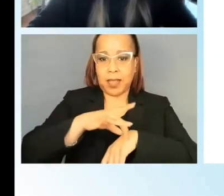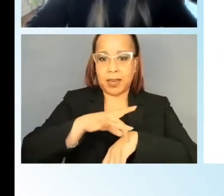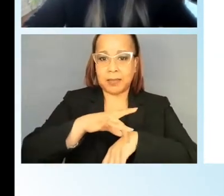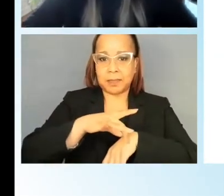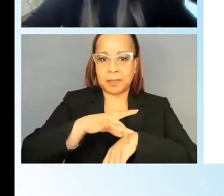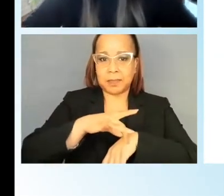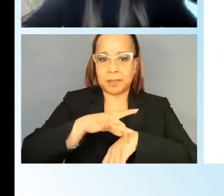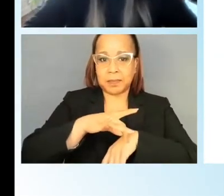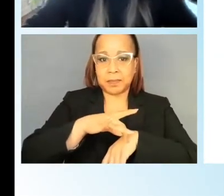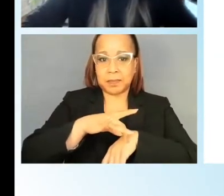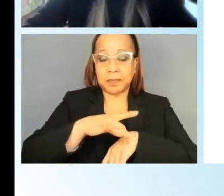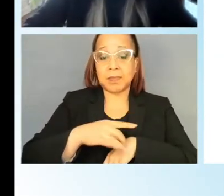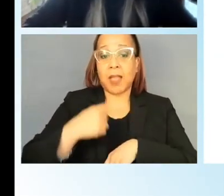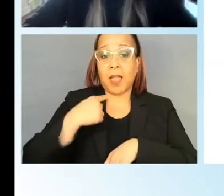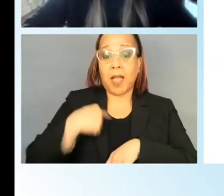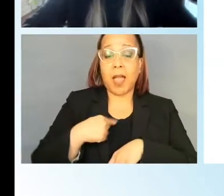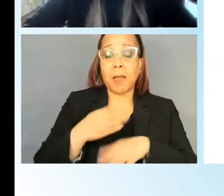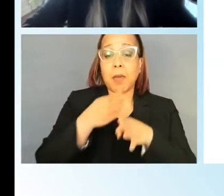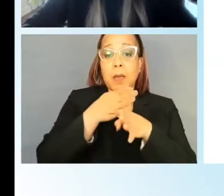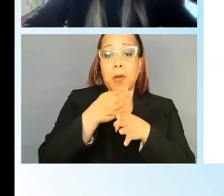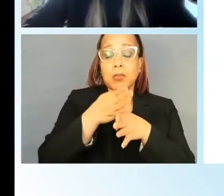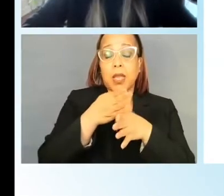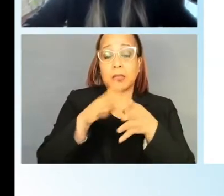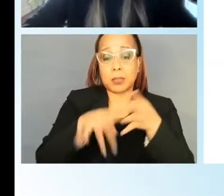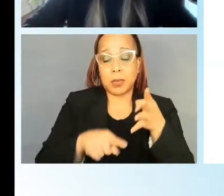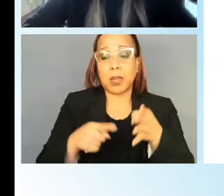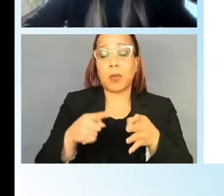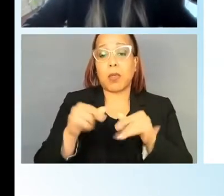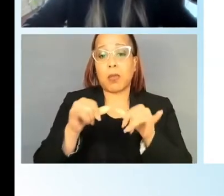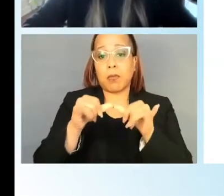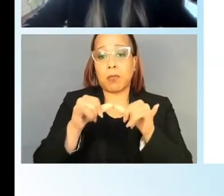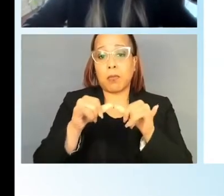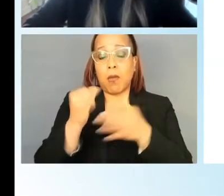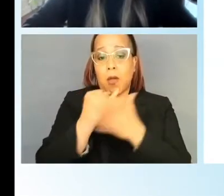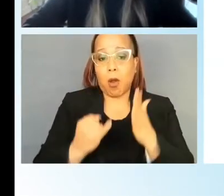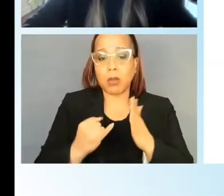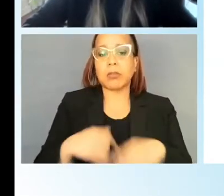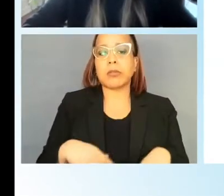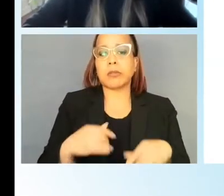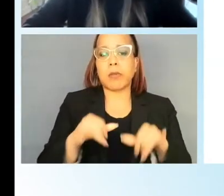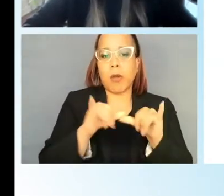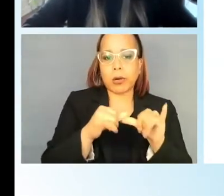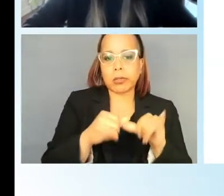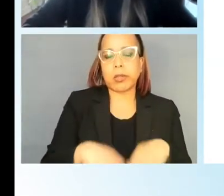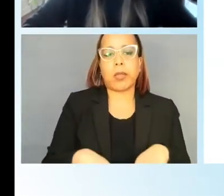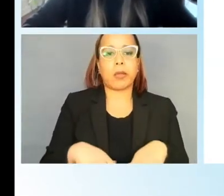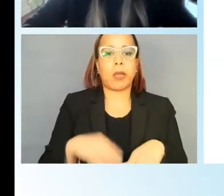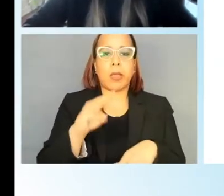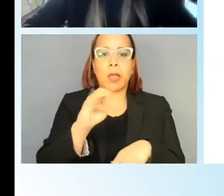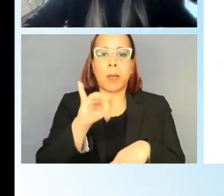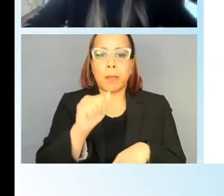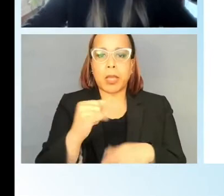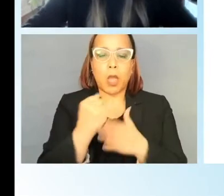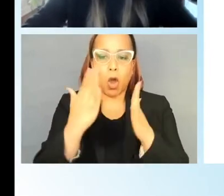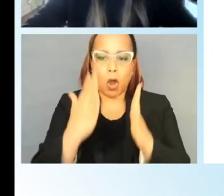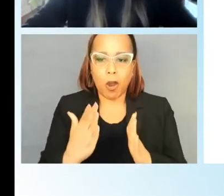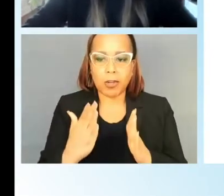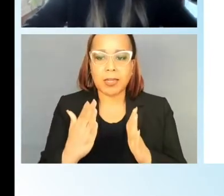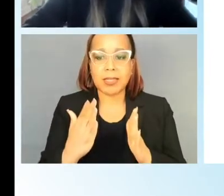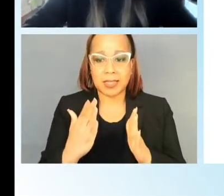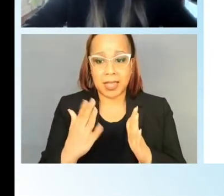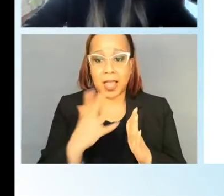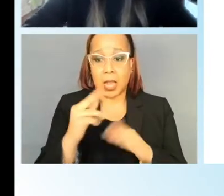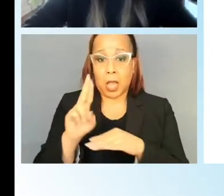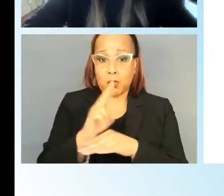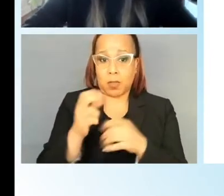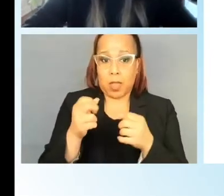I am a multidisciplinary artist. I'm an architect, land artist, new media artist. And, you know, I use the